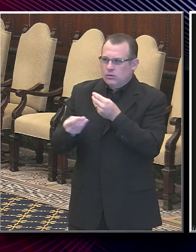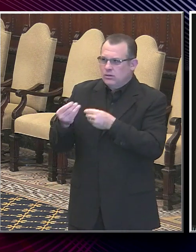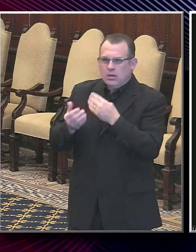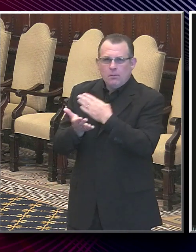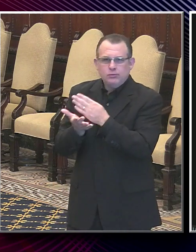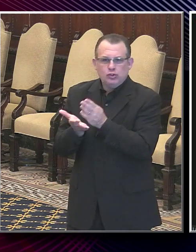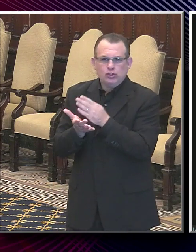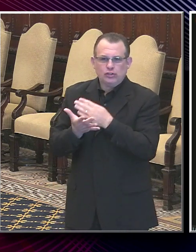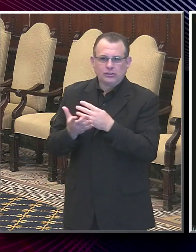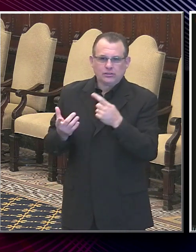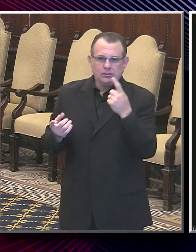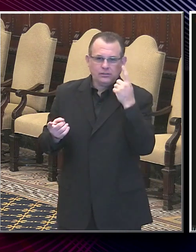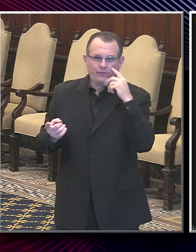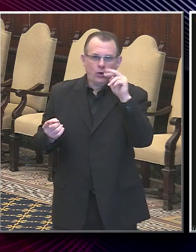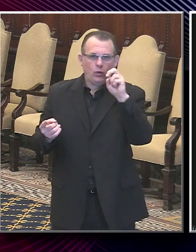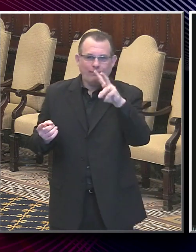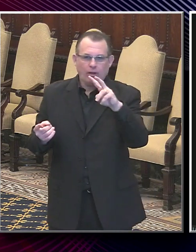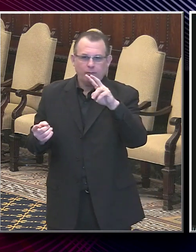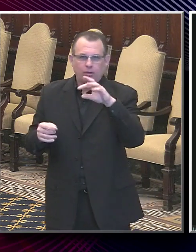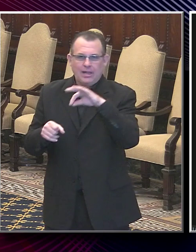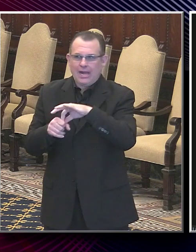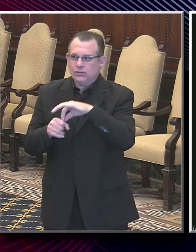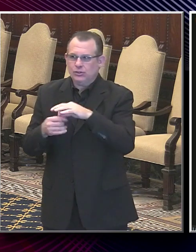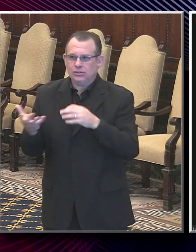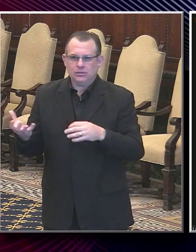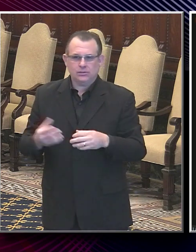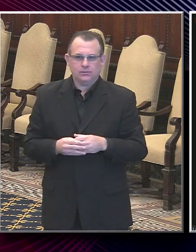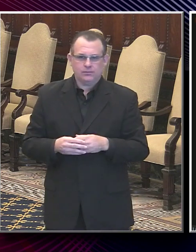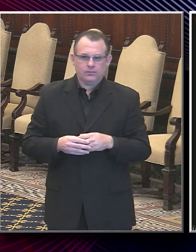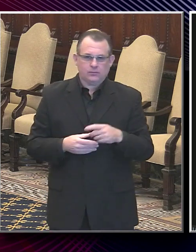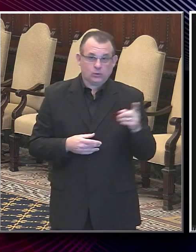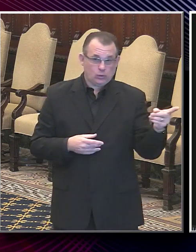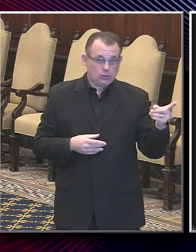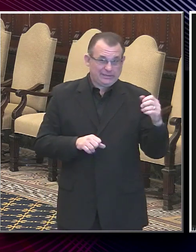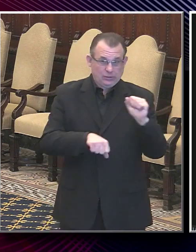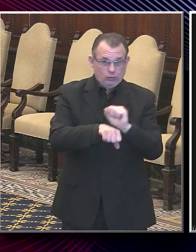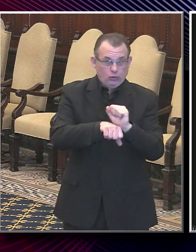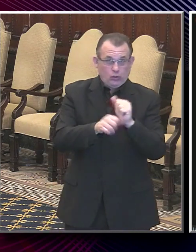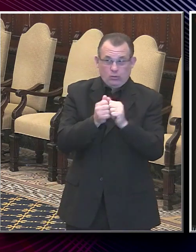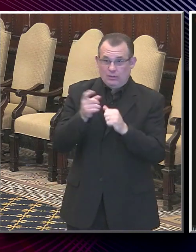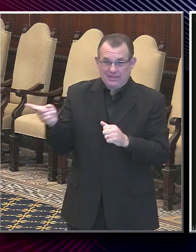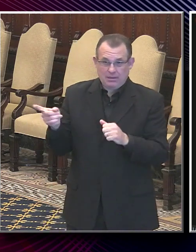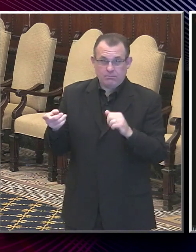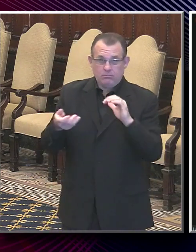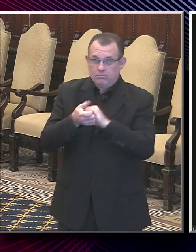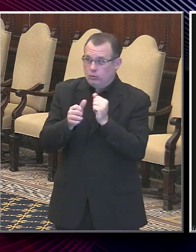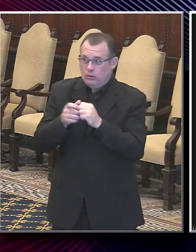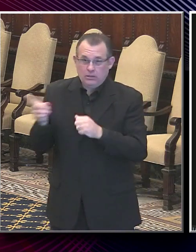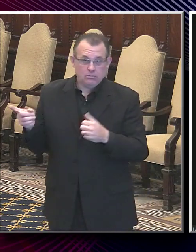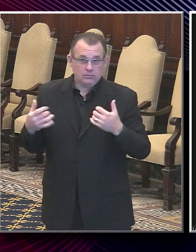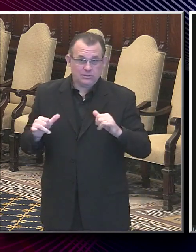the November election. I know you said you're still working with her office on that, but